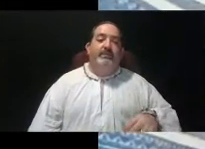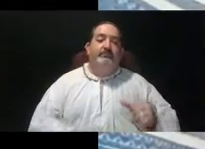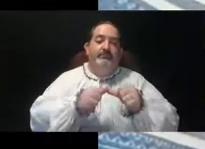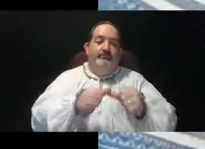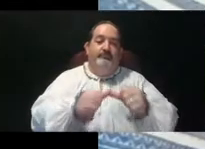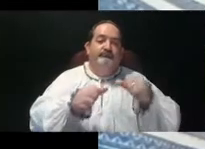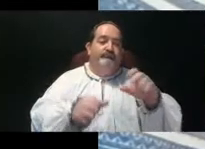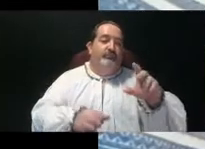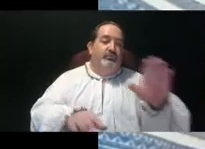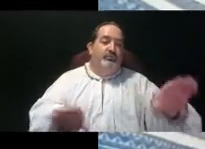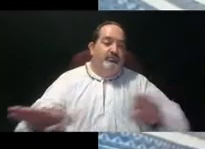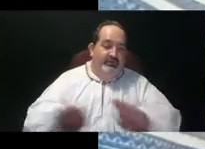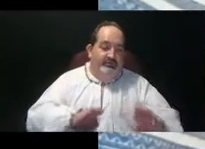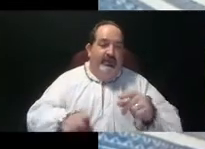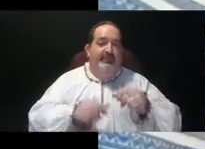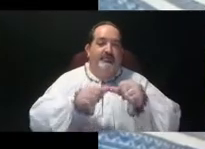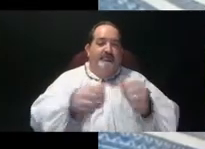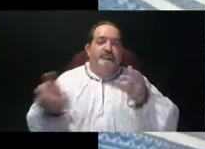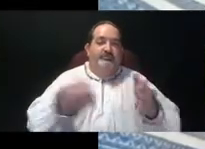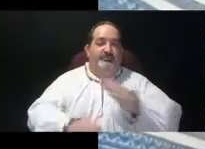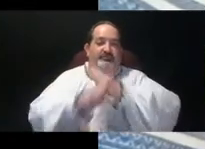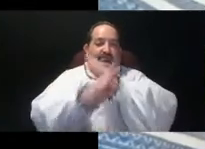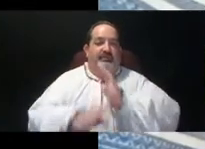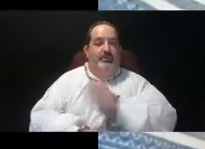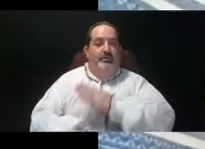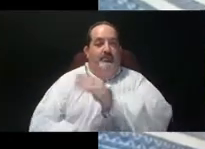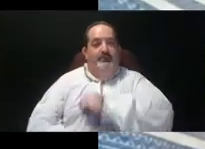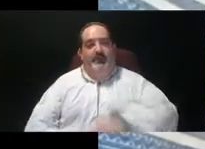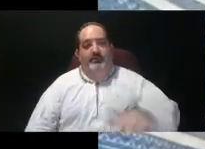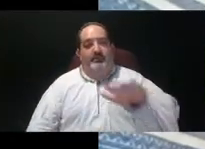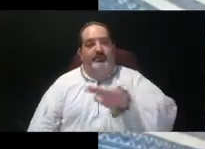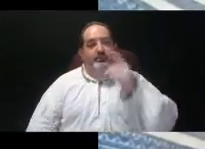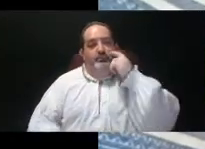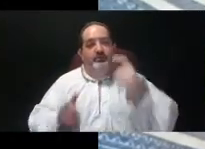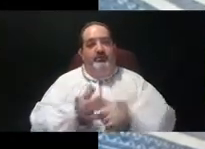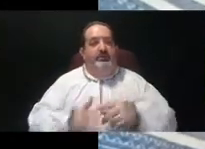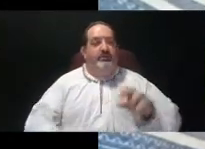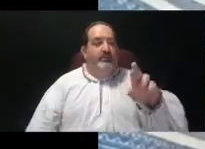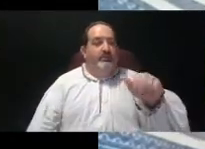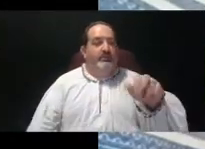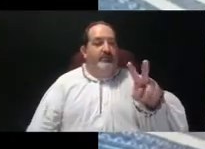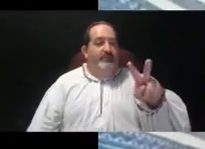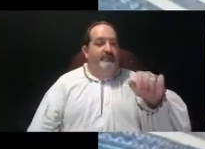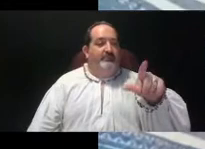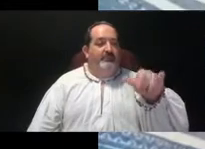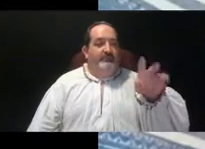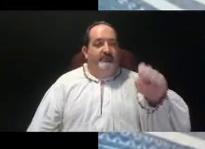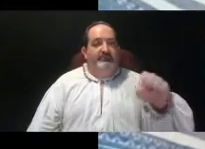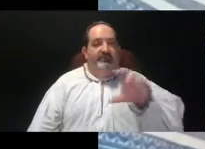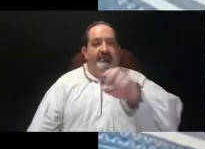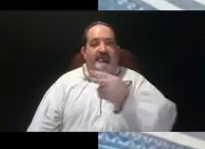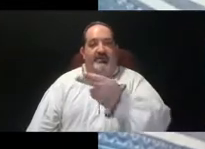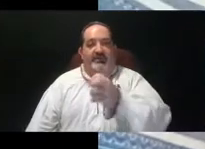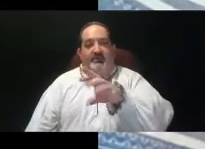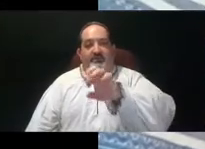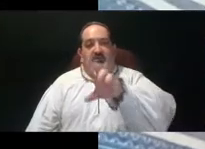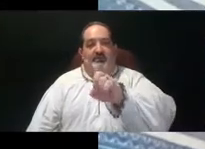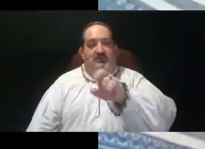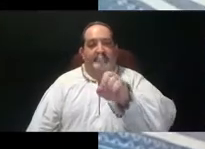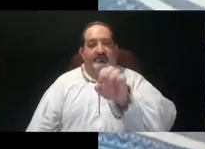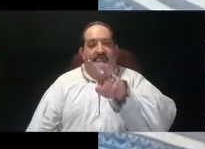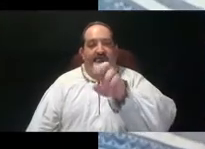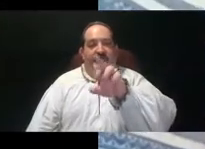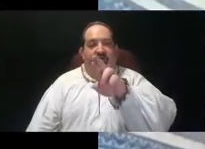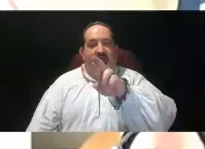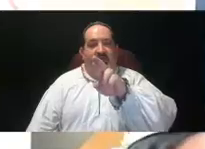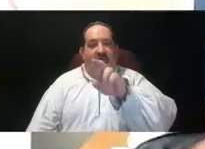continuing service in defense of our barony, do this day recognize Ramvoldus Kroll and Geraldo Riera.